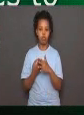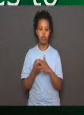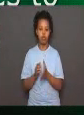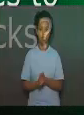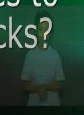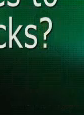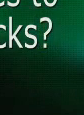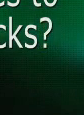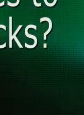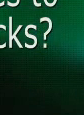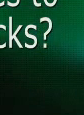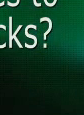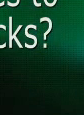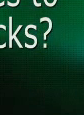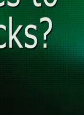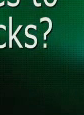Begin.